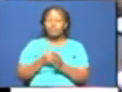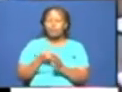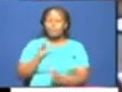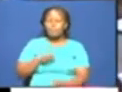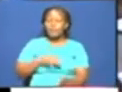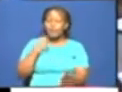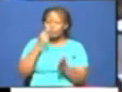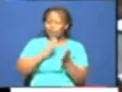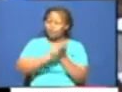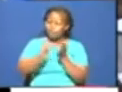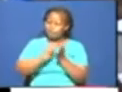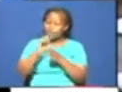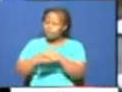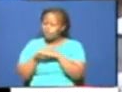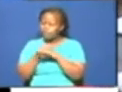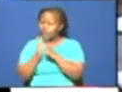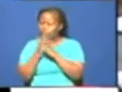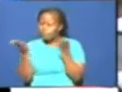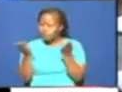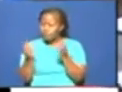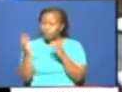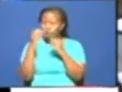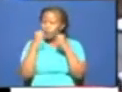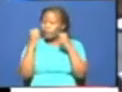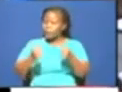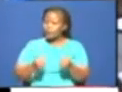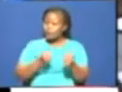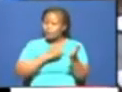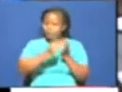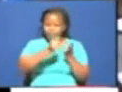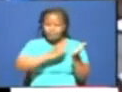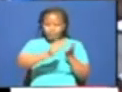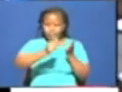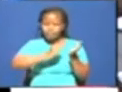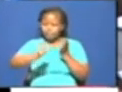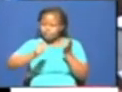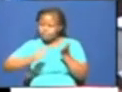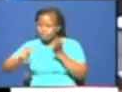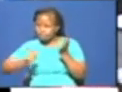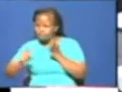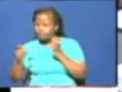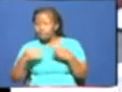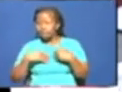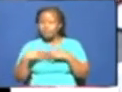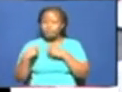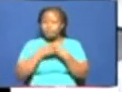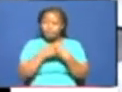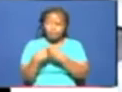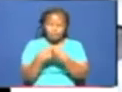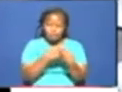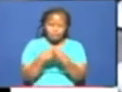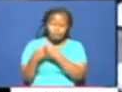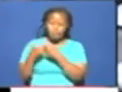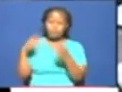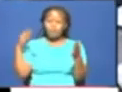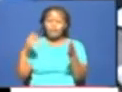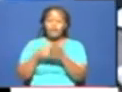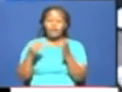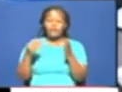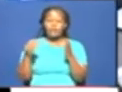whose powerful written word enriched the ideologies of the struggle against the one-party